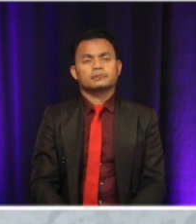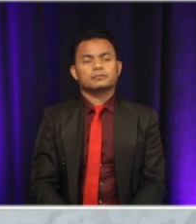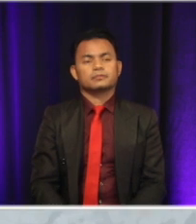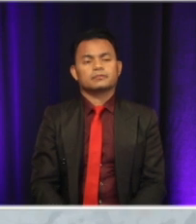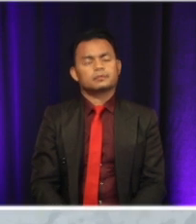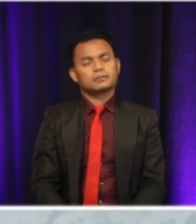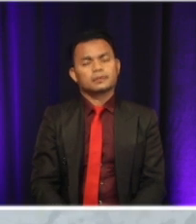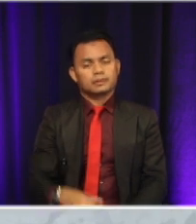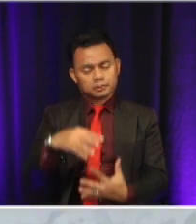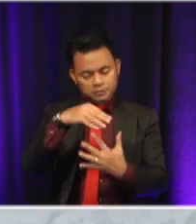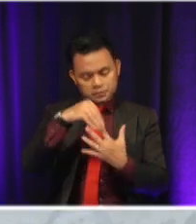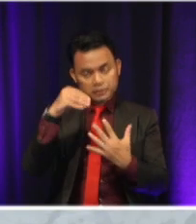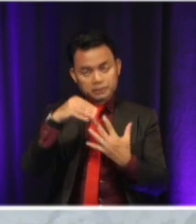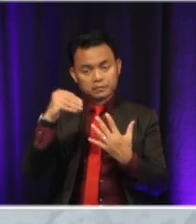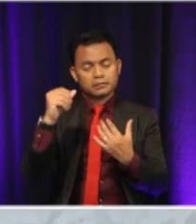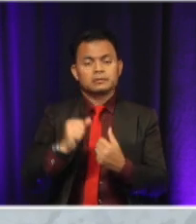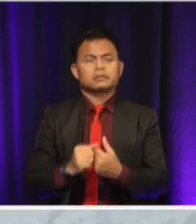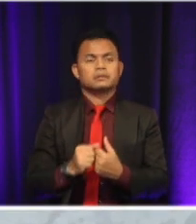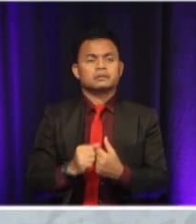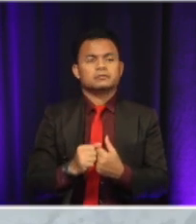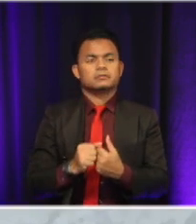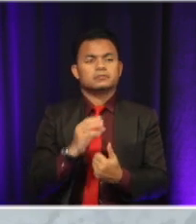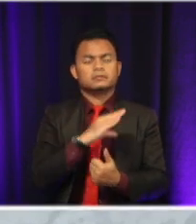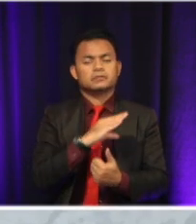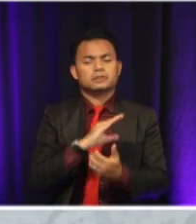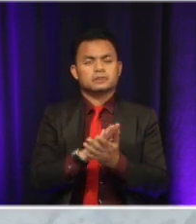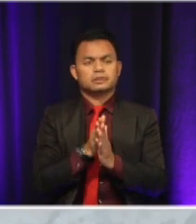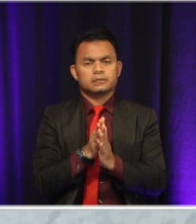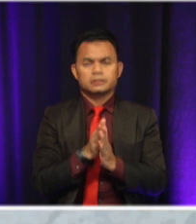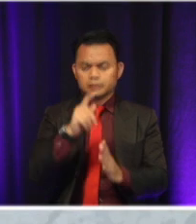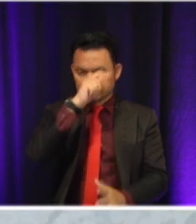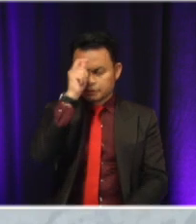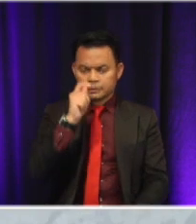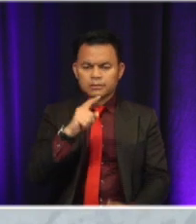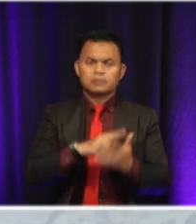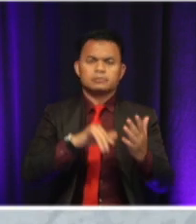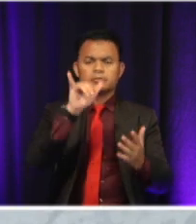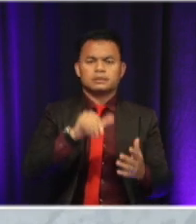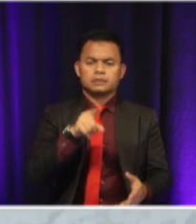sudden appearance, so much so that she asks him, "What are you doing here?"